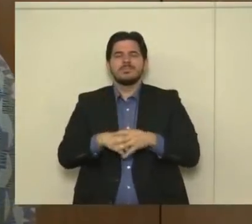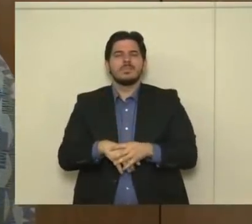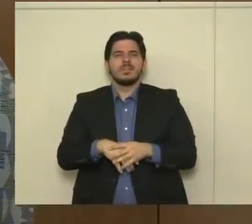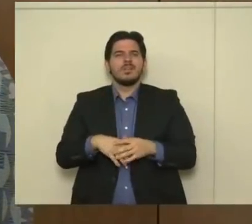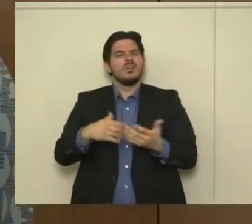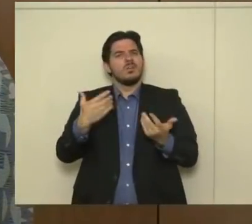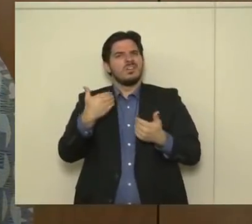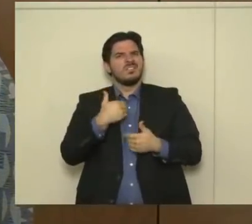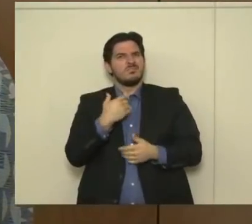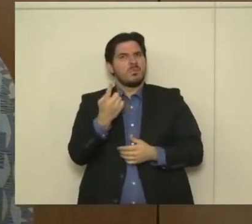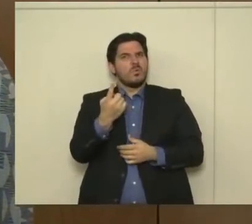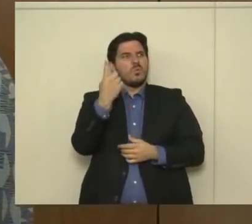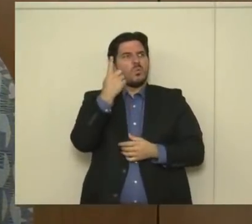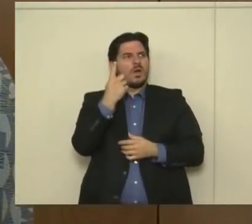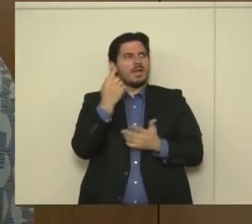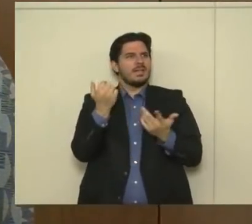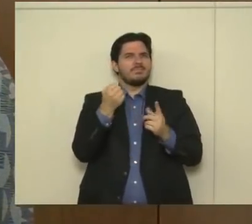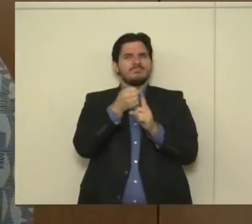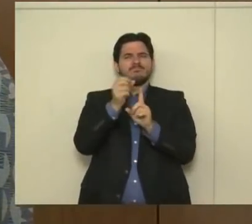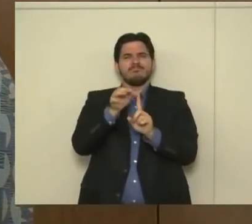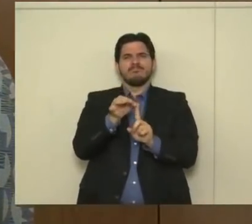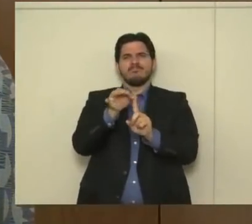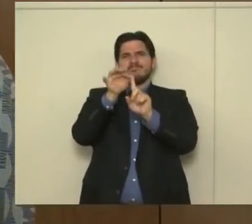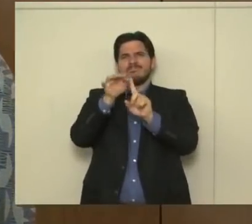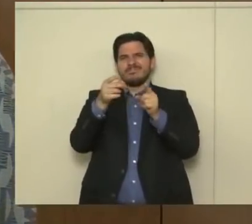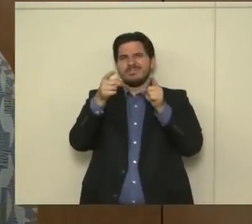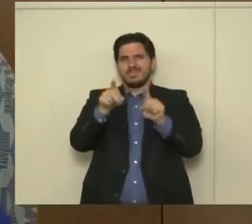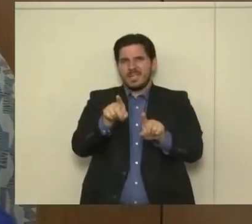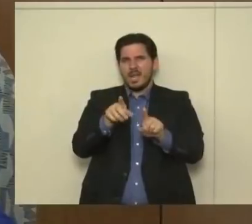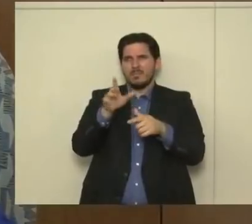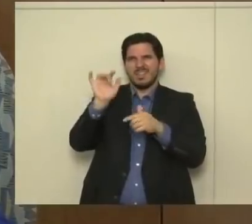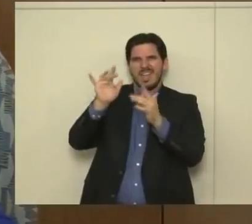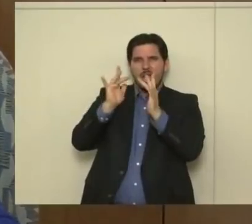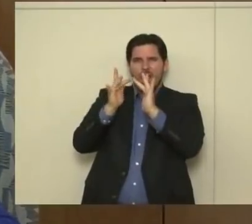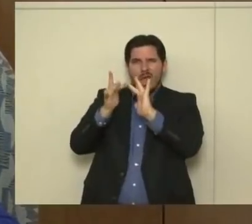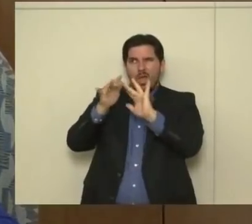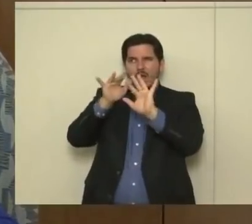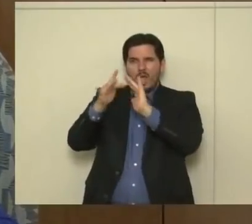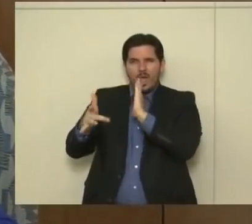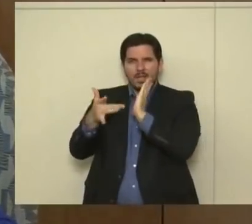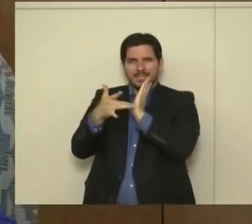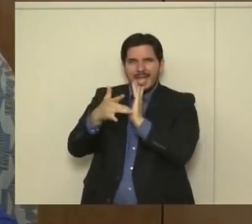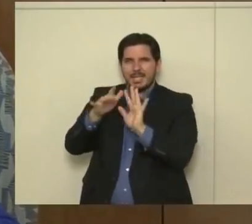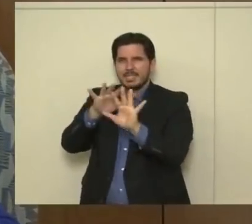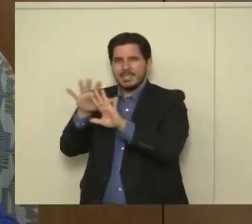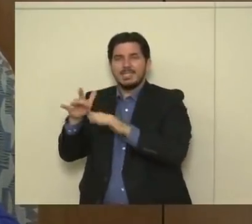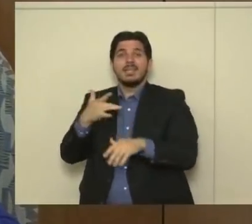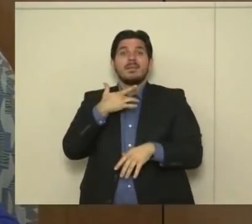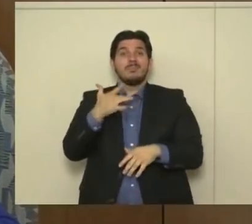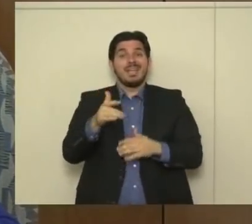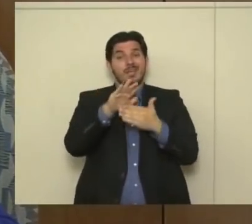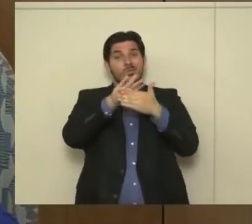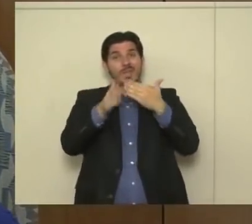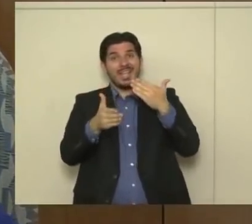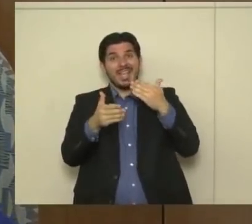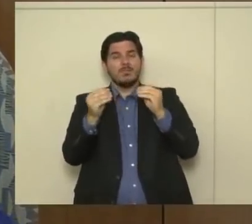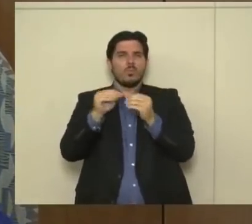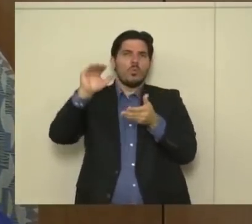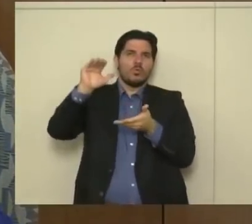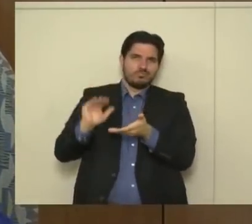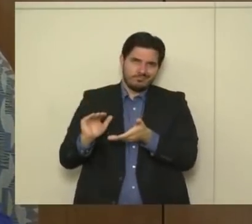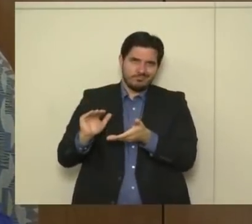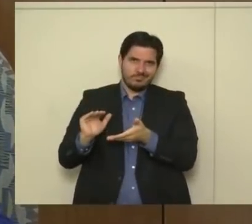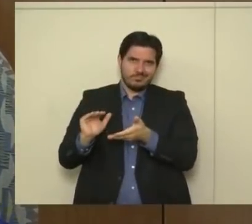that we tied to the testing reporting over a weekend, typically you do have lower cases on weekends and then higher cases later. And